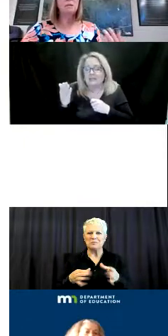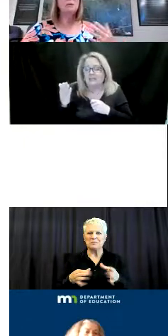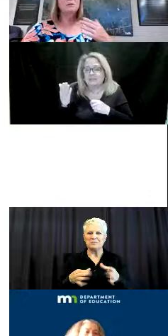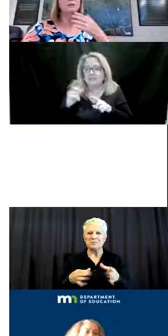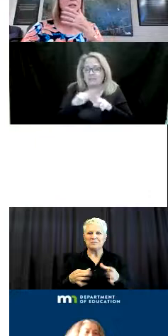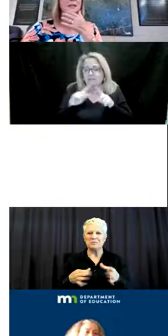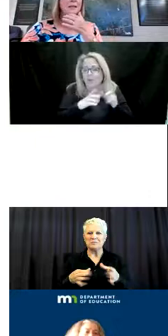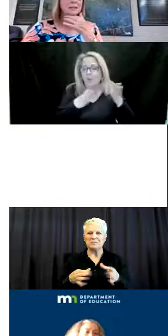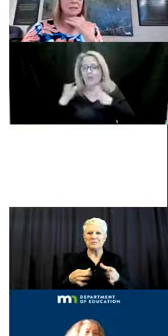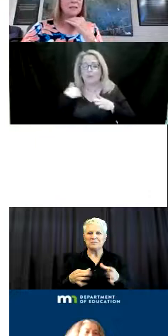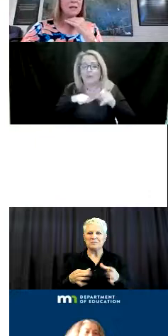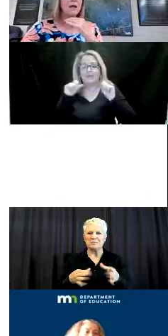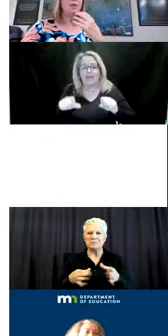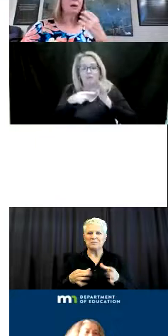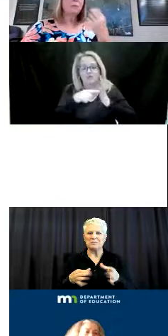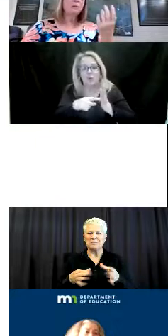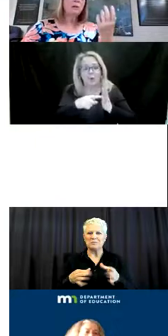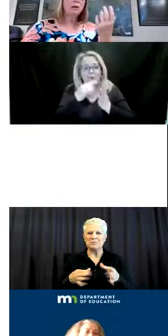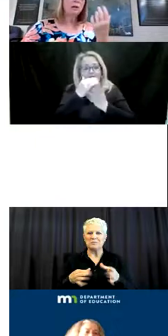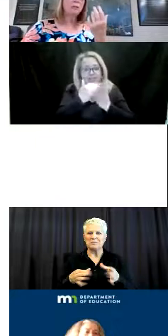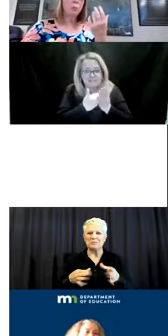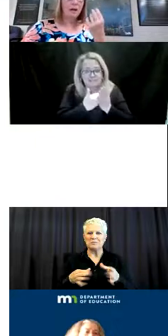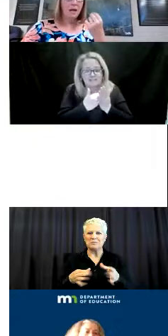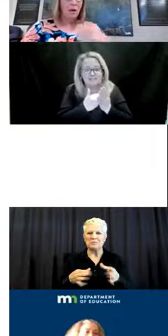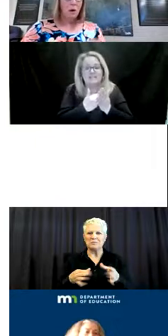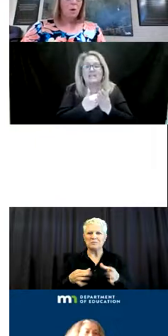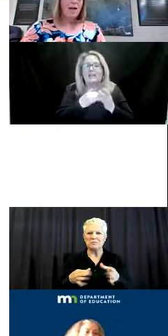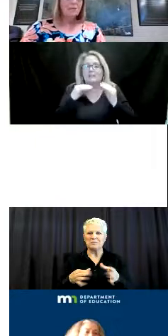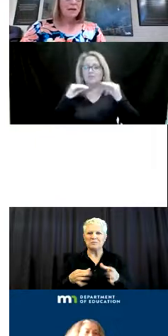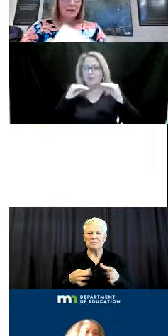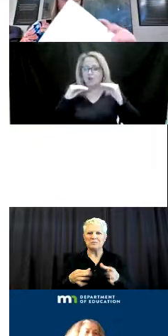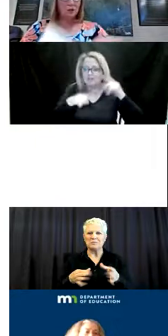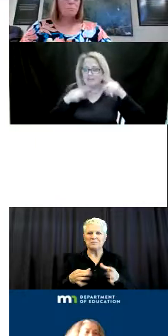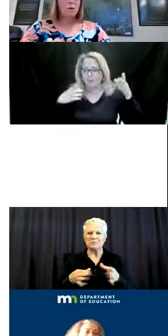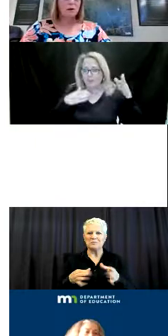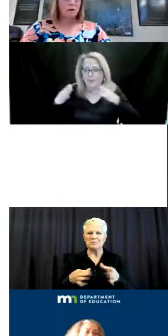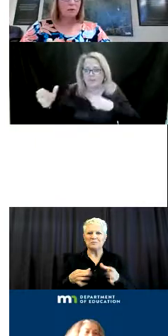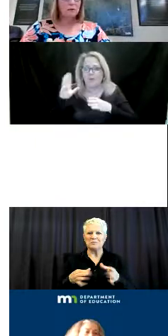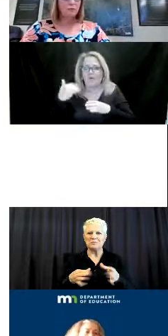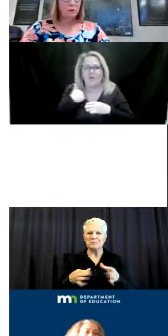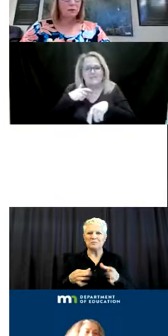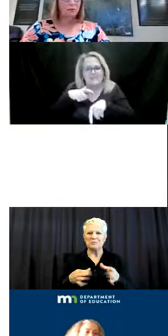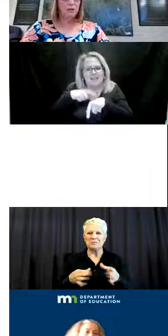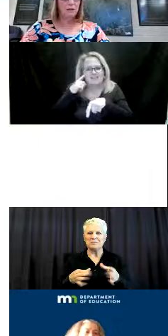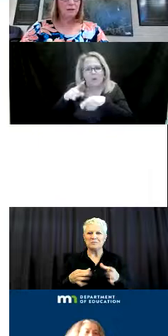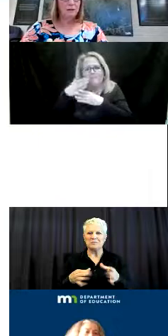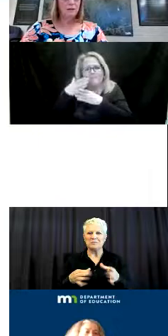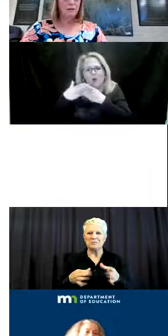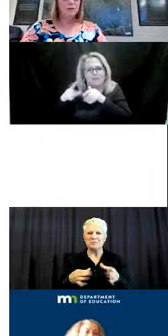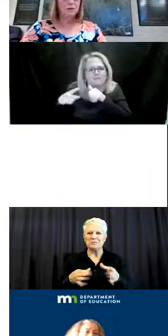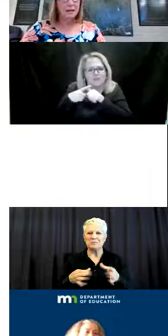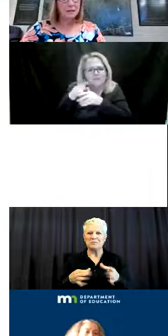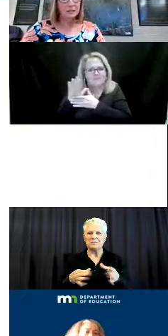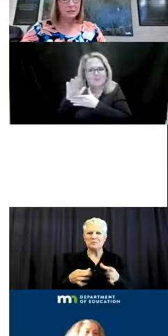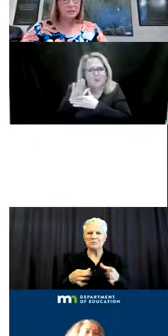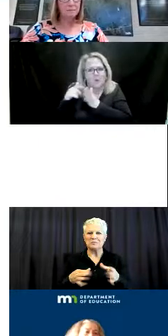we can present lessons that are being taught in a different way. We'll have time for just part of this first videotape called